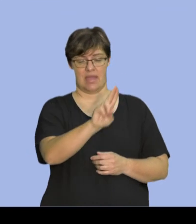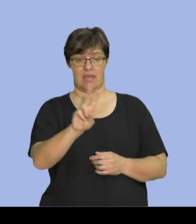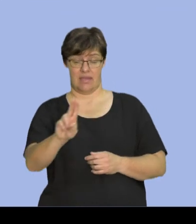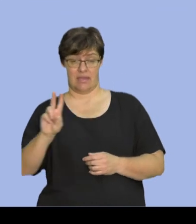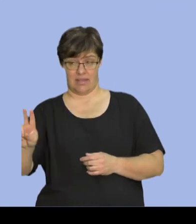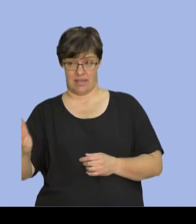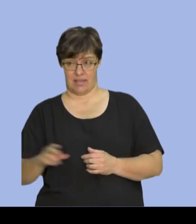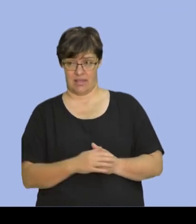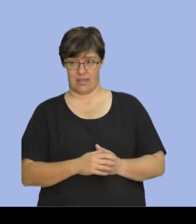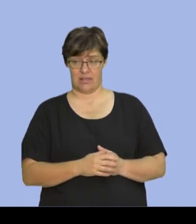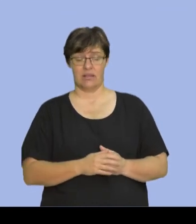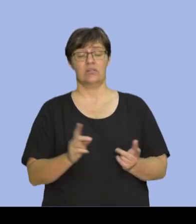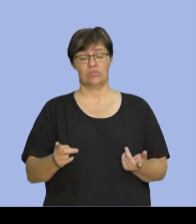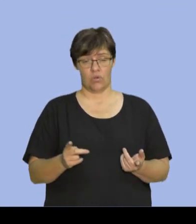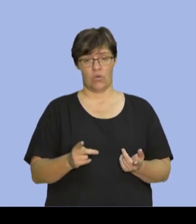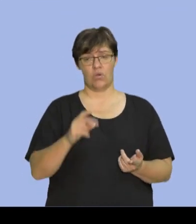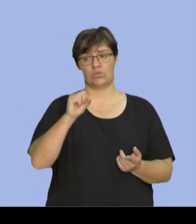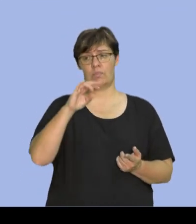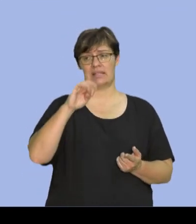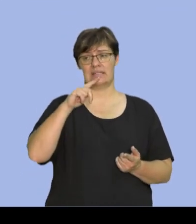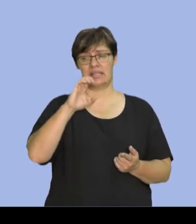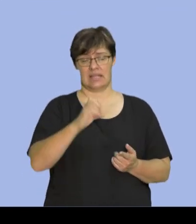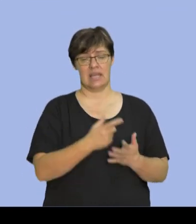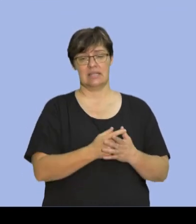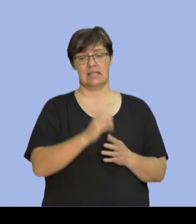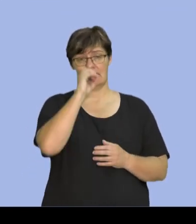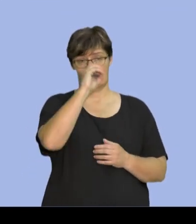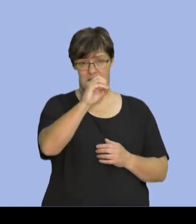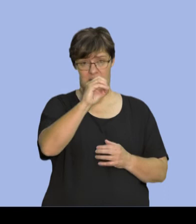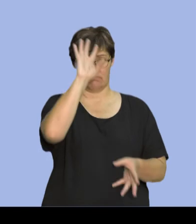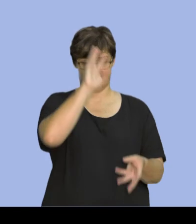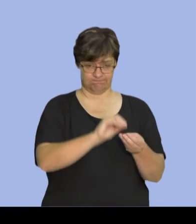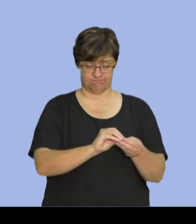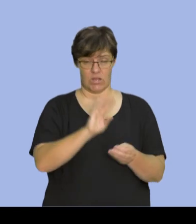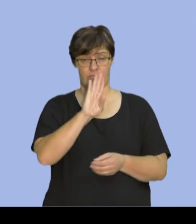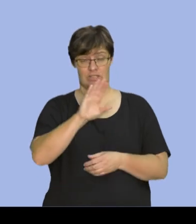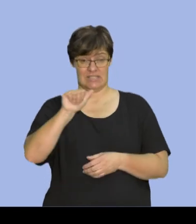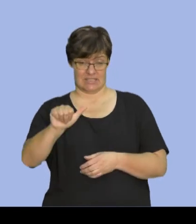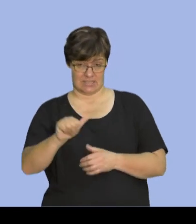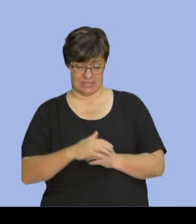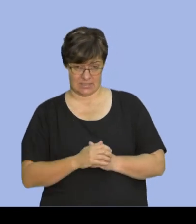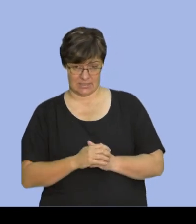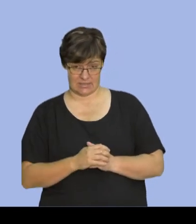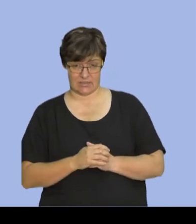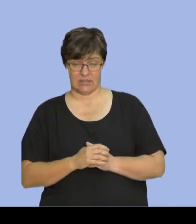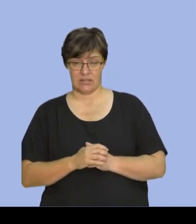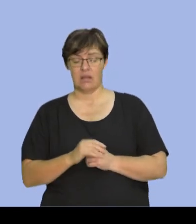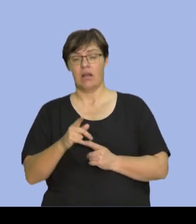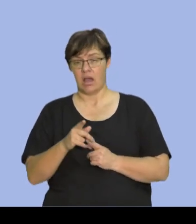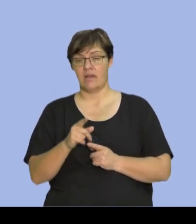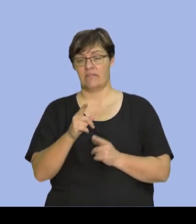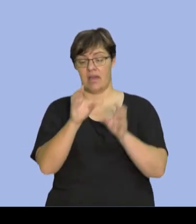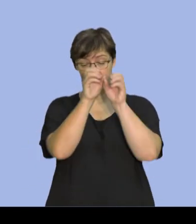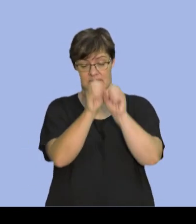that a somatic cell is a cell that has 46 chromosomes. This means that when a